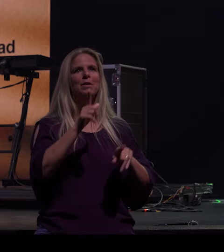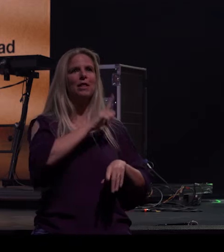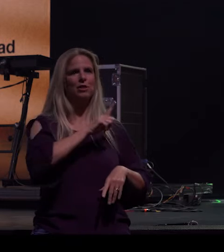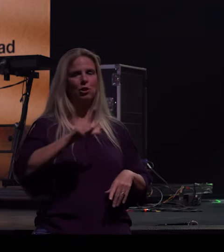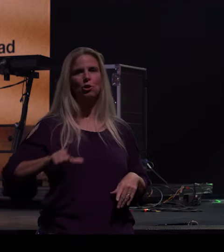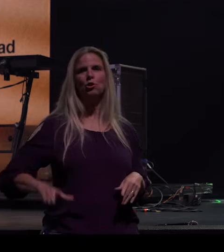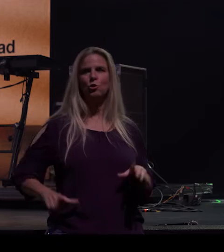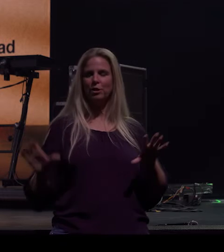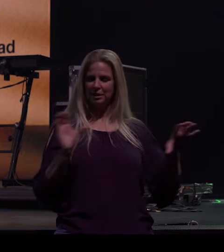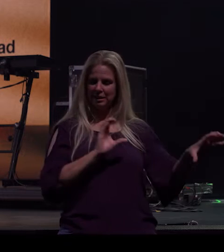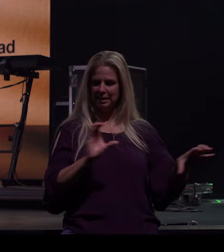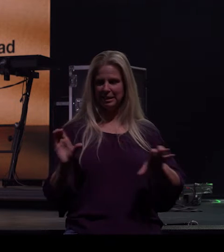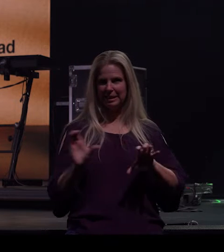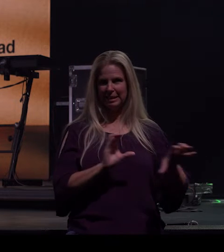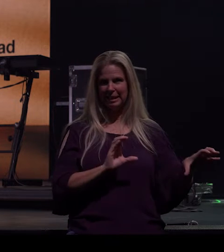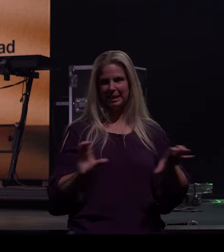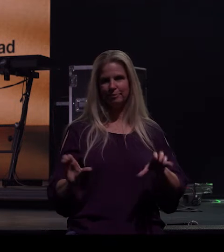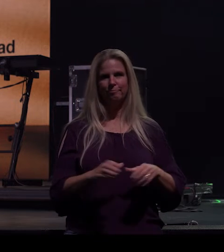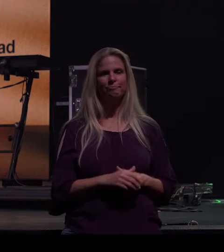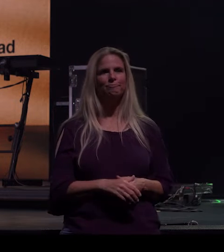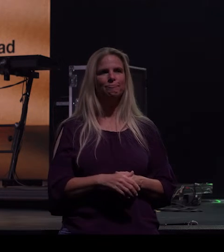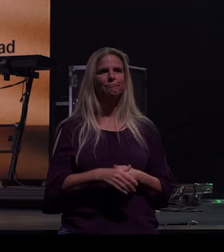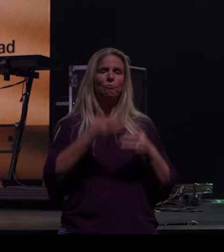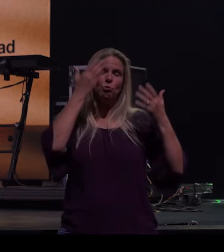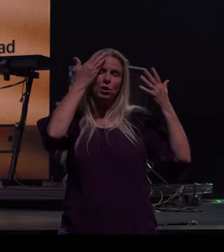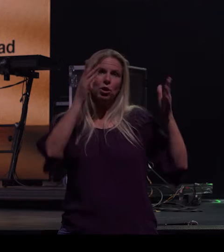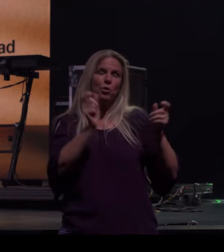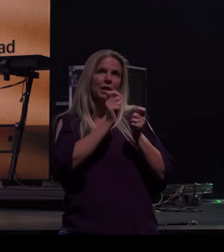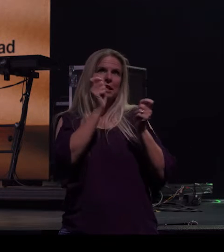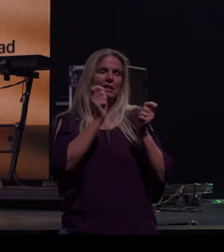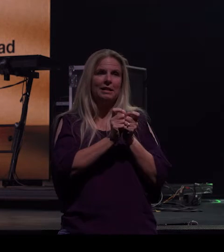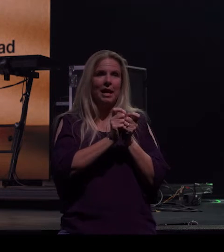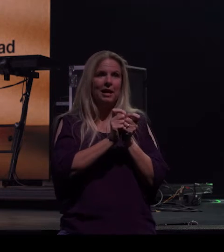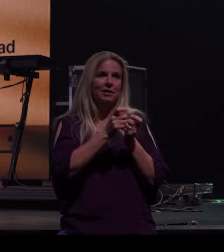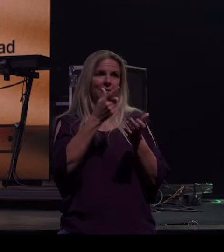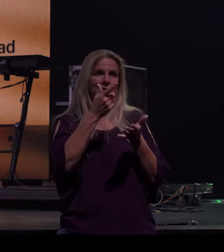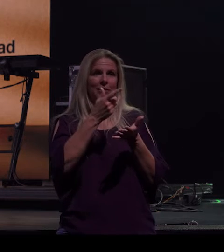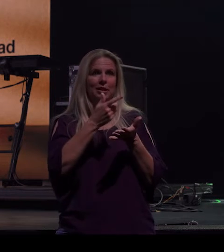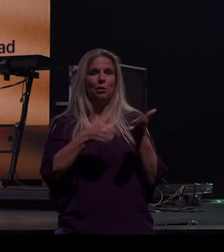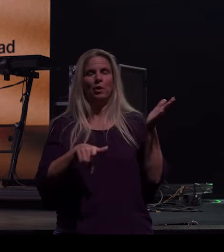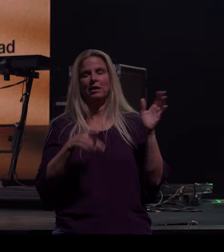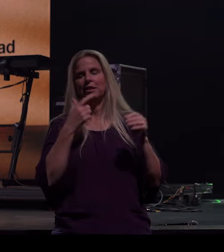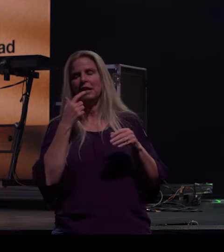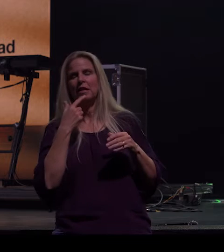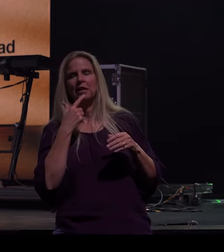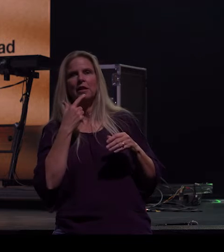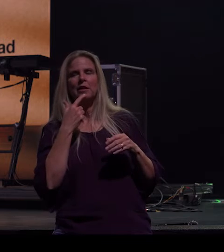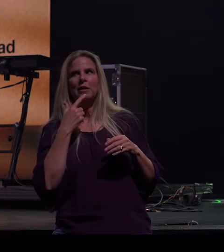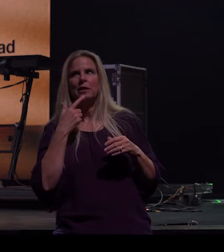done. Now, we don't know exactly what Moses said, but could you just imagine Moses being like, "Yeah,